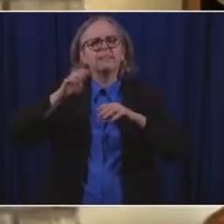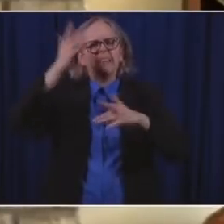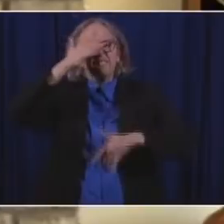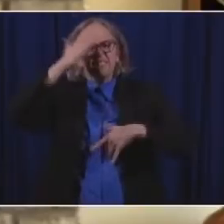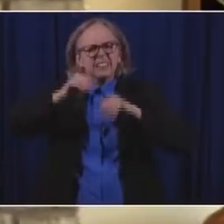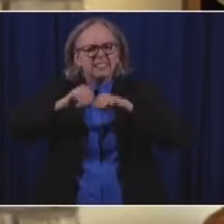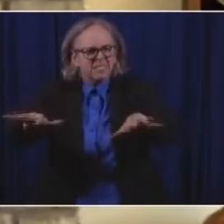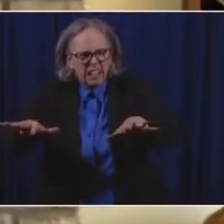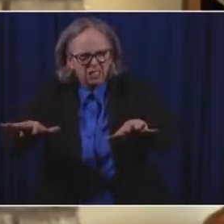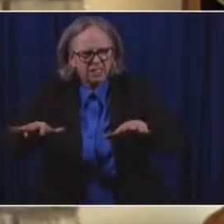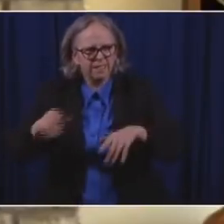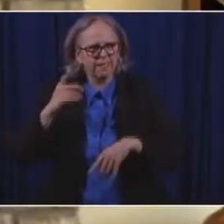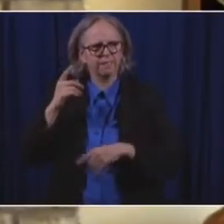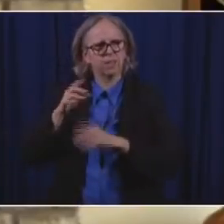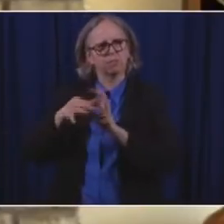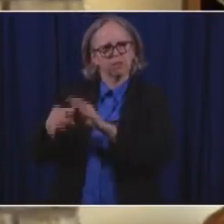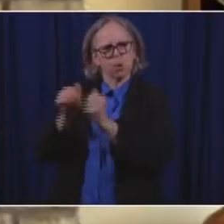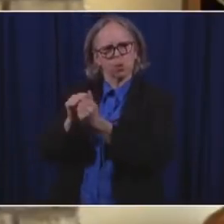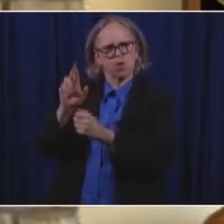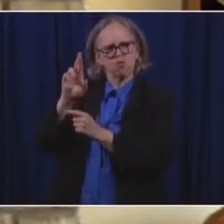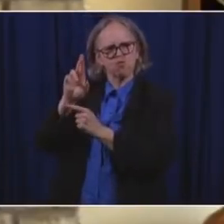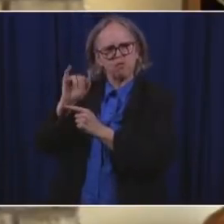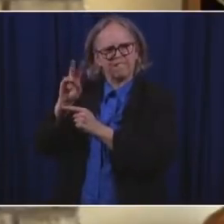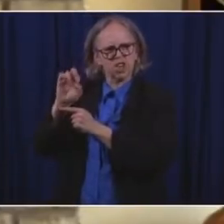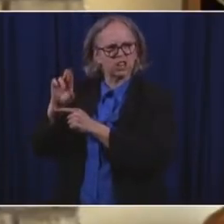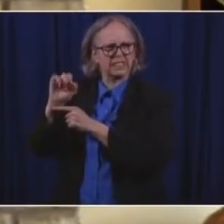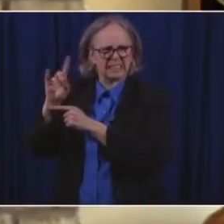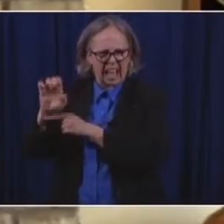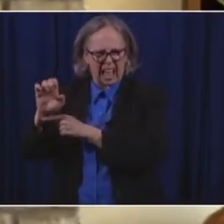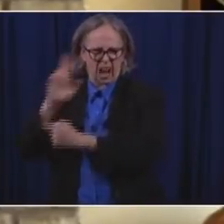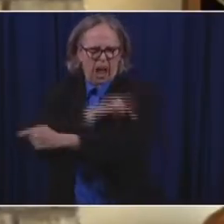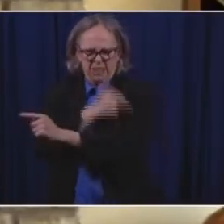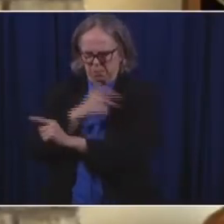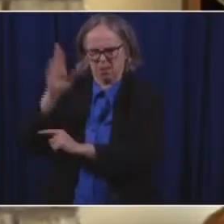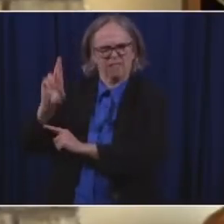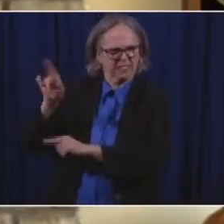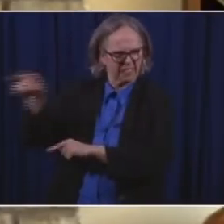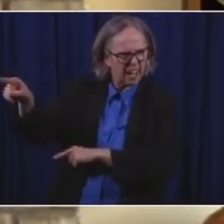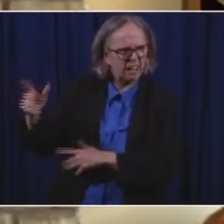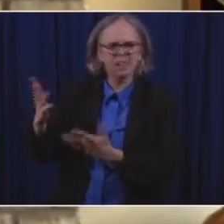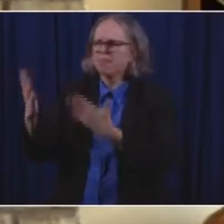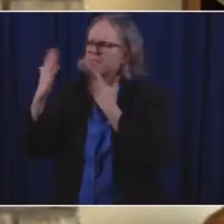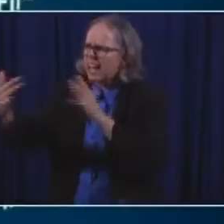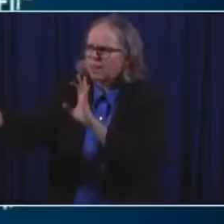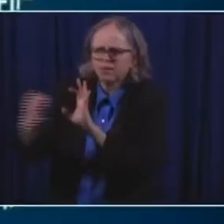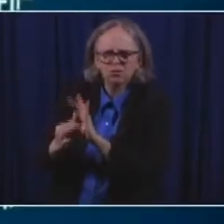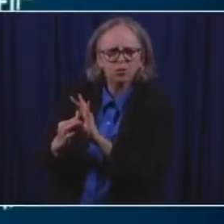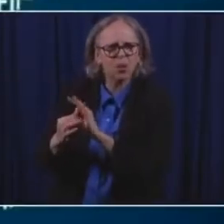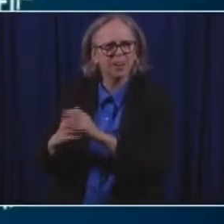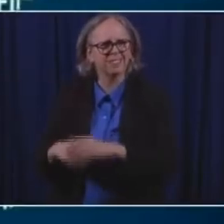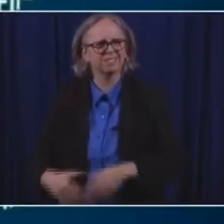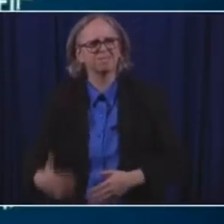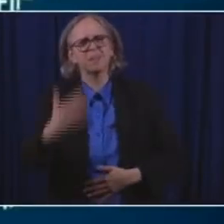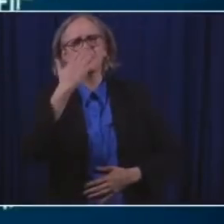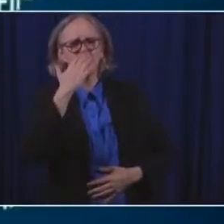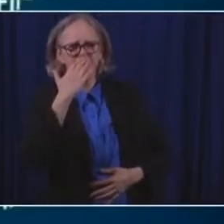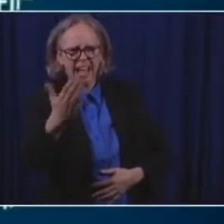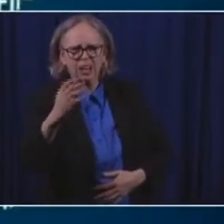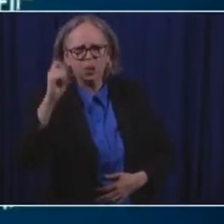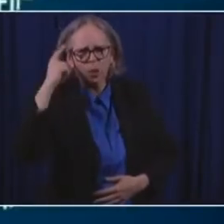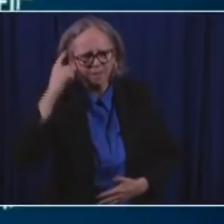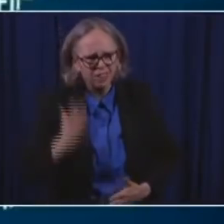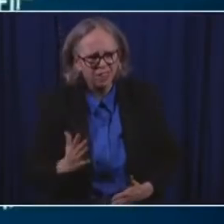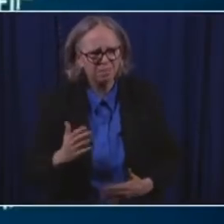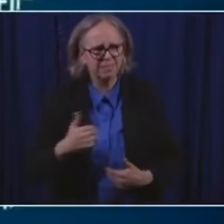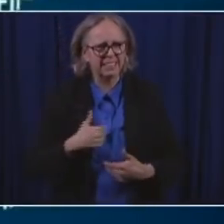Methodist Hospital. Doctor, thank you very much for being with us. Thank you, Governor DeWine. As you know, in Ohio, we remain in a